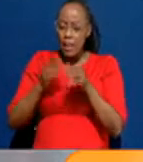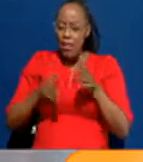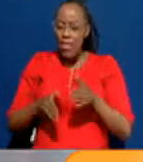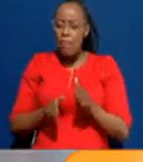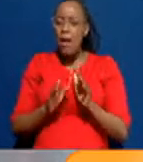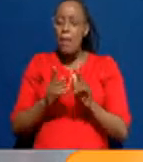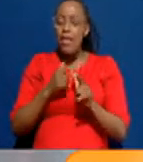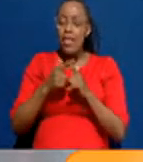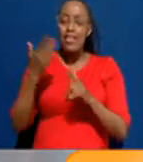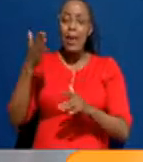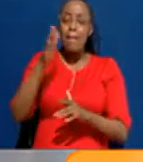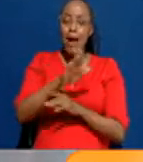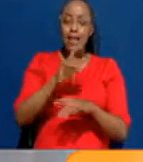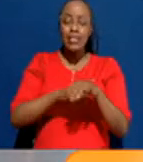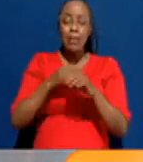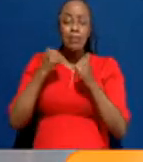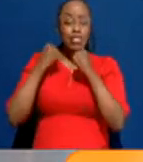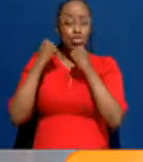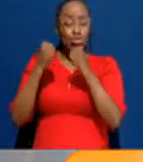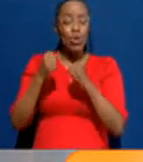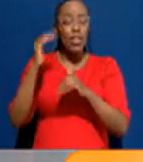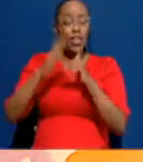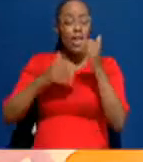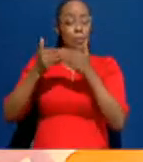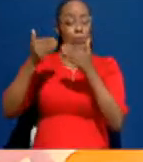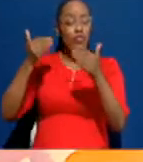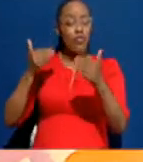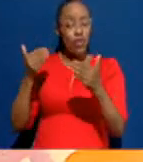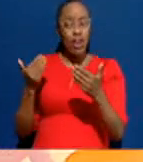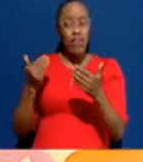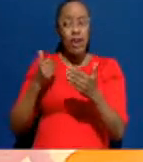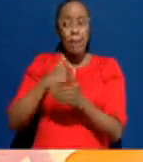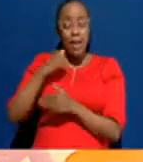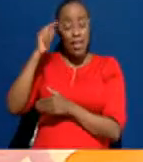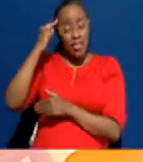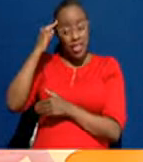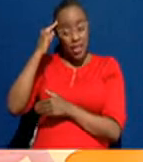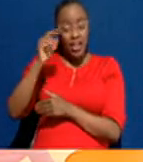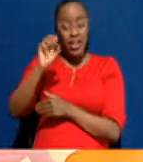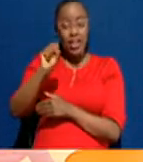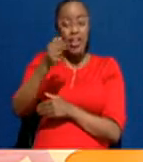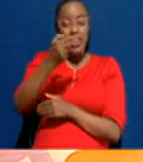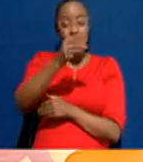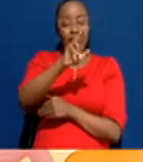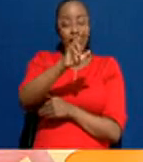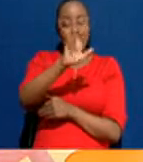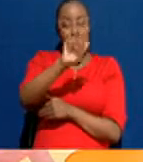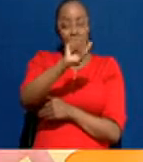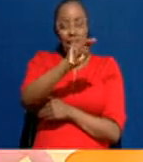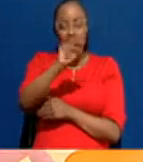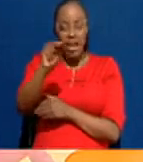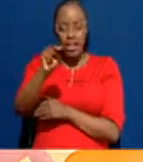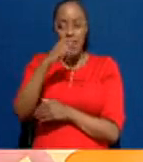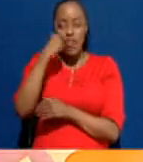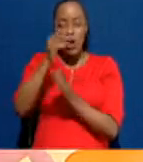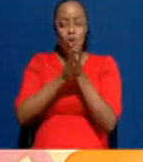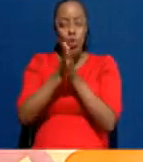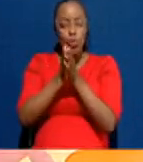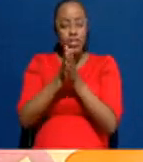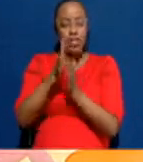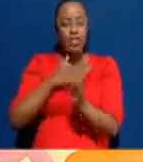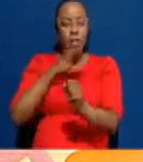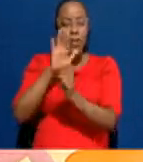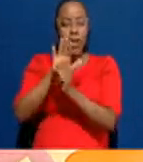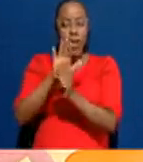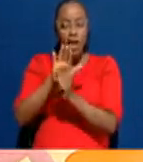they come back stronger than ever? I think Shelly-Ann Atanduallini alini motivate sana